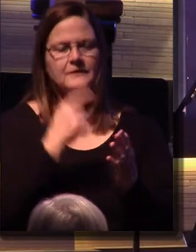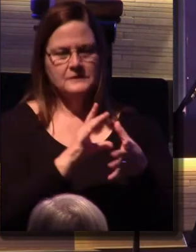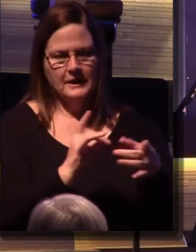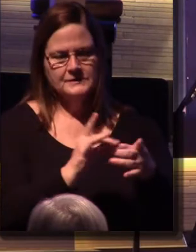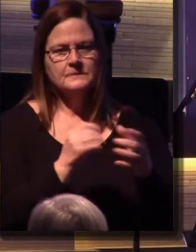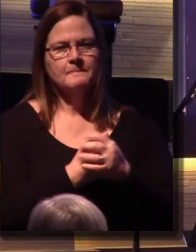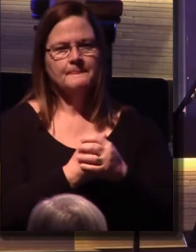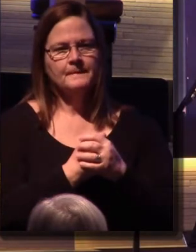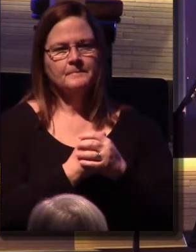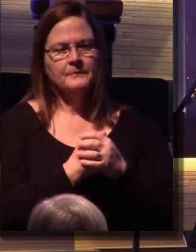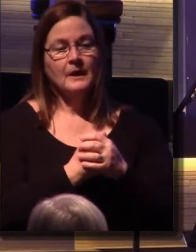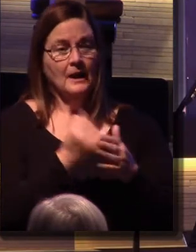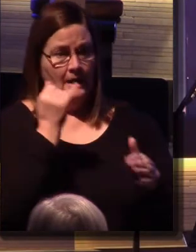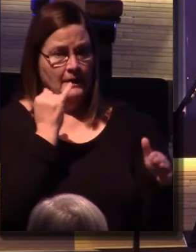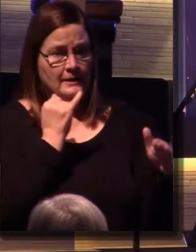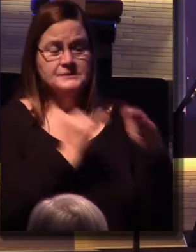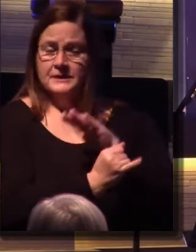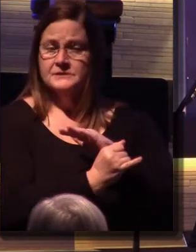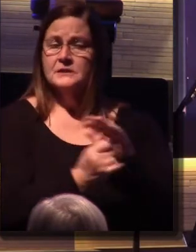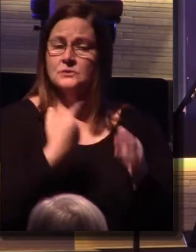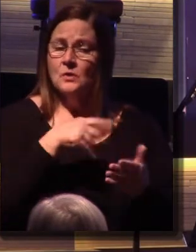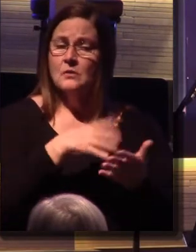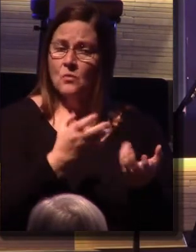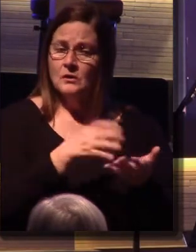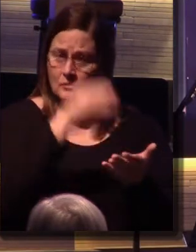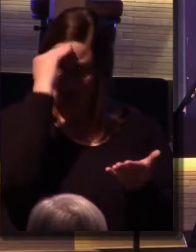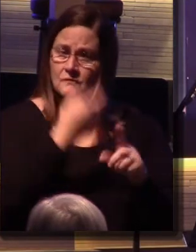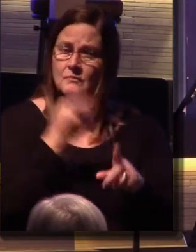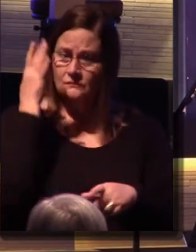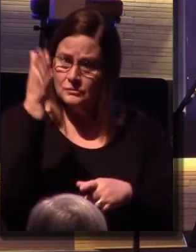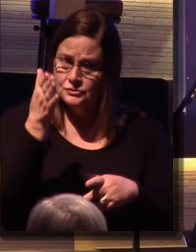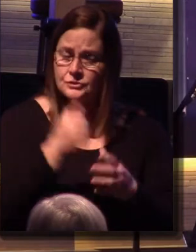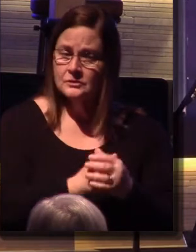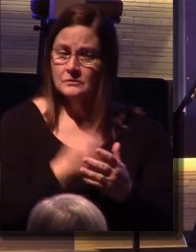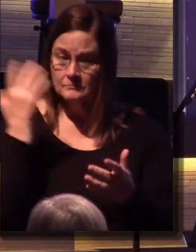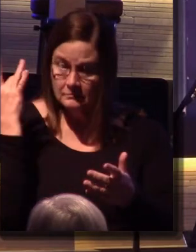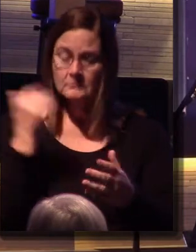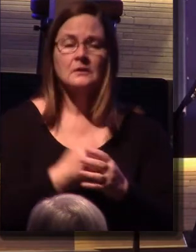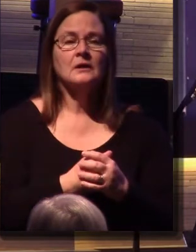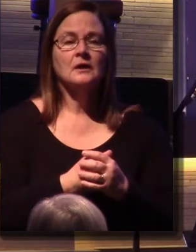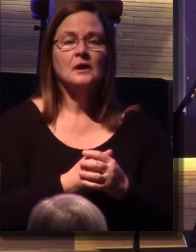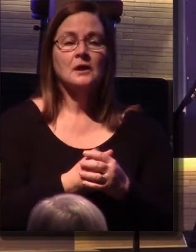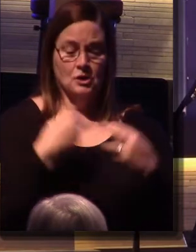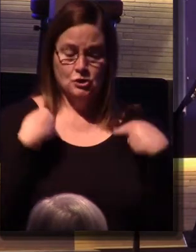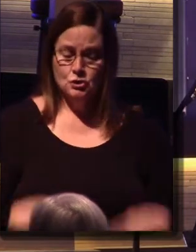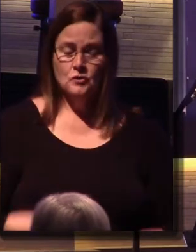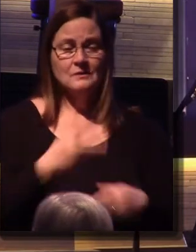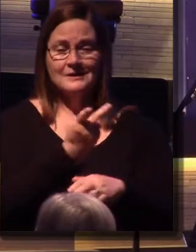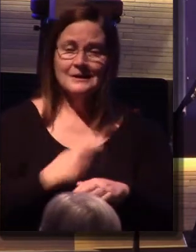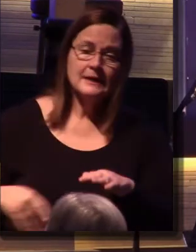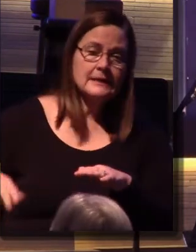so Isaiah is going to tell us that we want to learn from the future, because what the future is going to tell us is that human